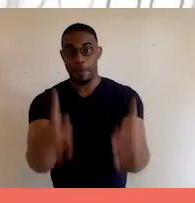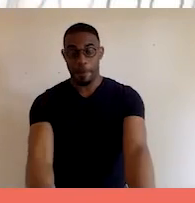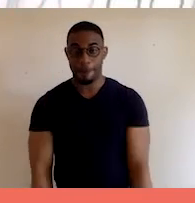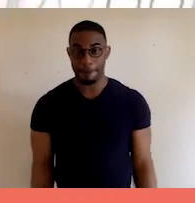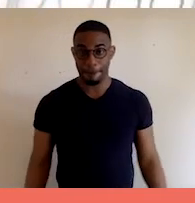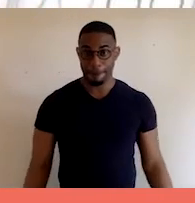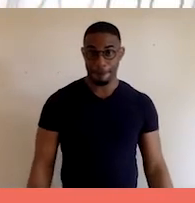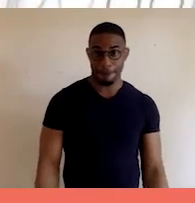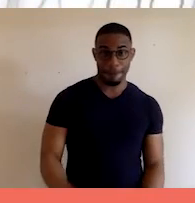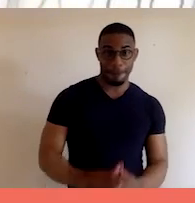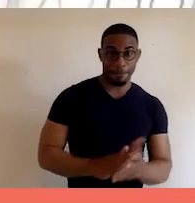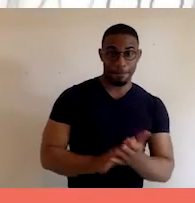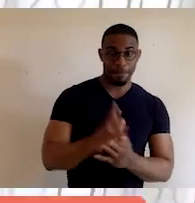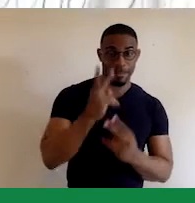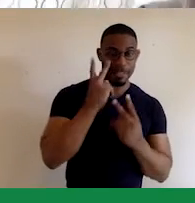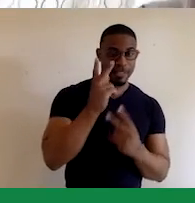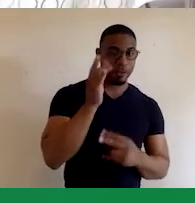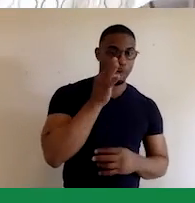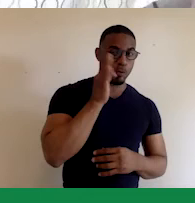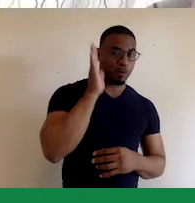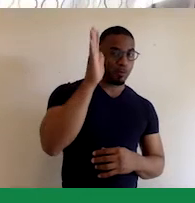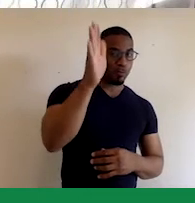in the days ahead.